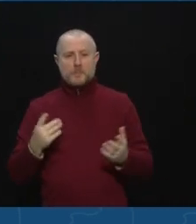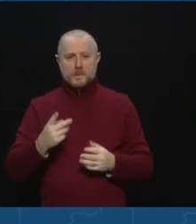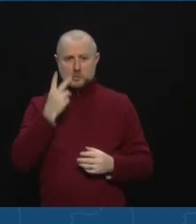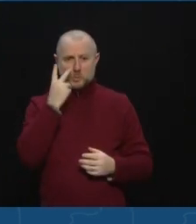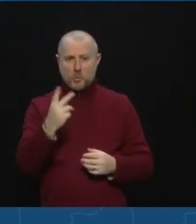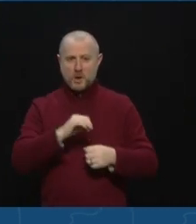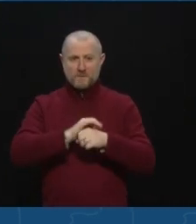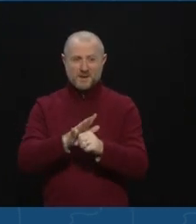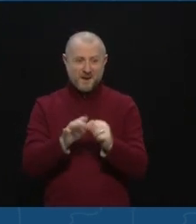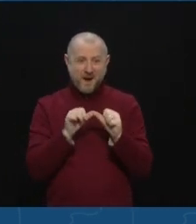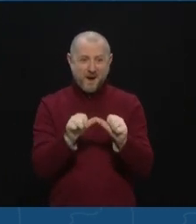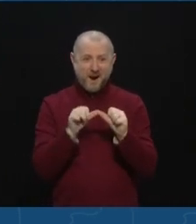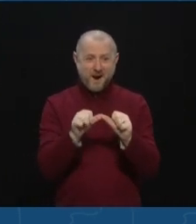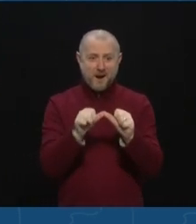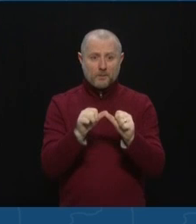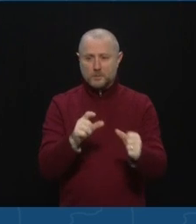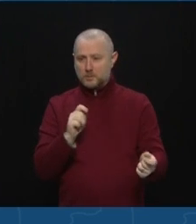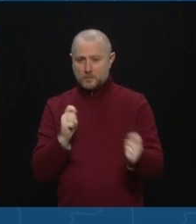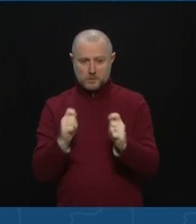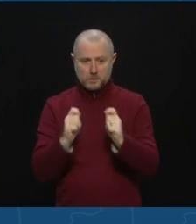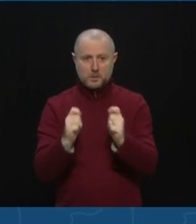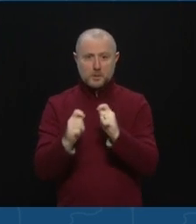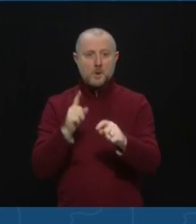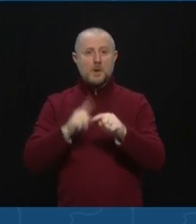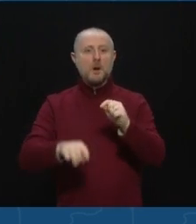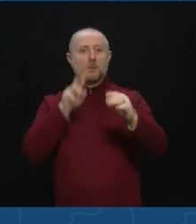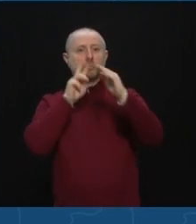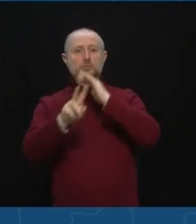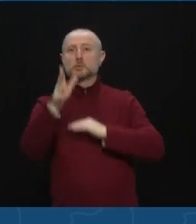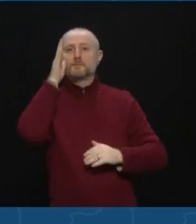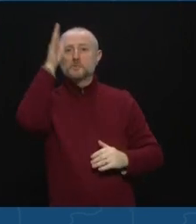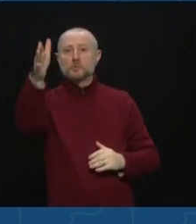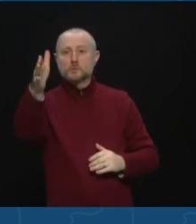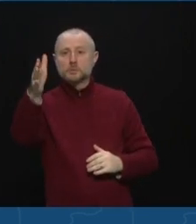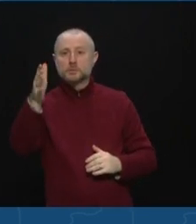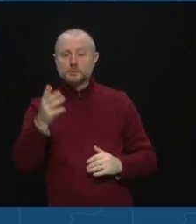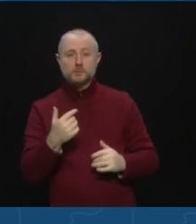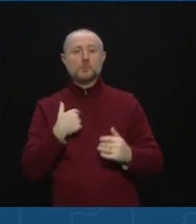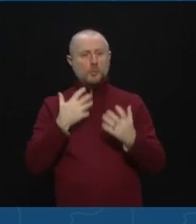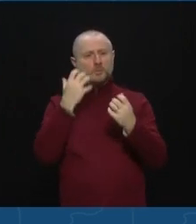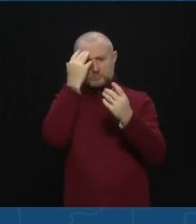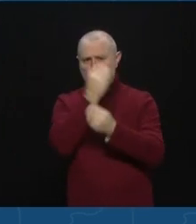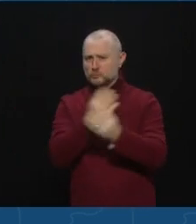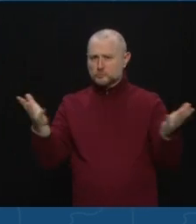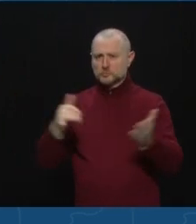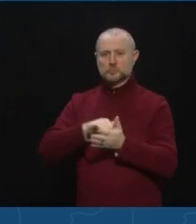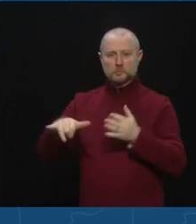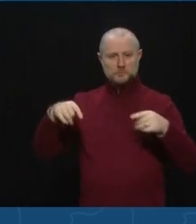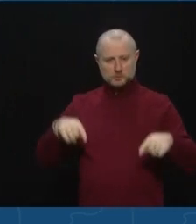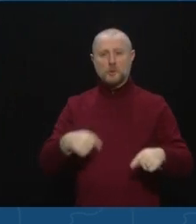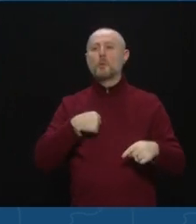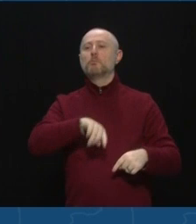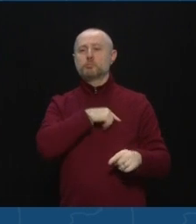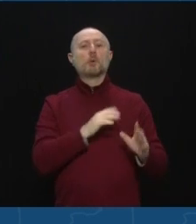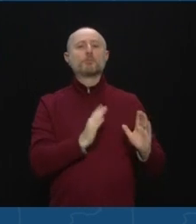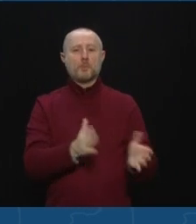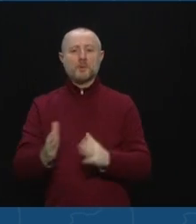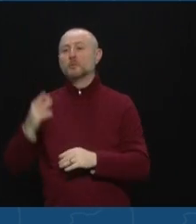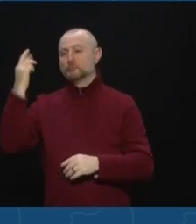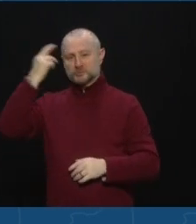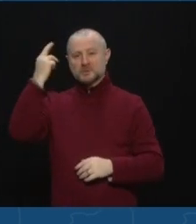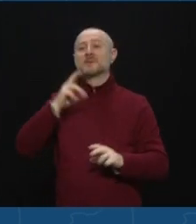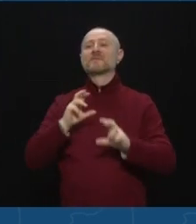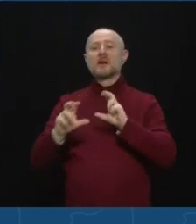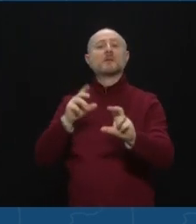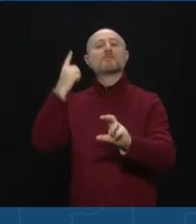can't predict the future. But I want to assure New Yorkers that we are prepared. And that's why we're making these investments with those